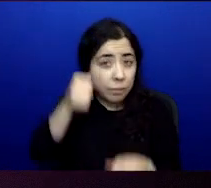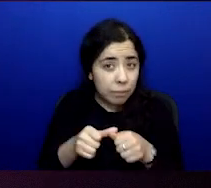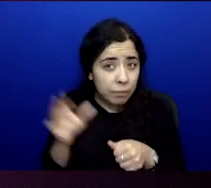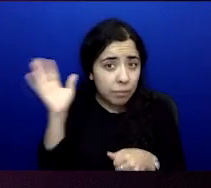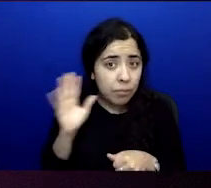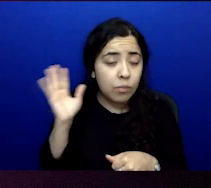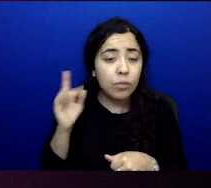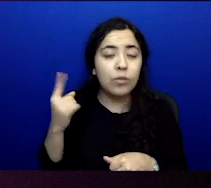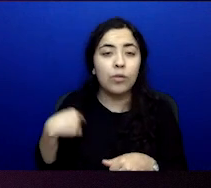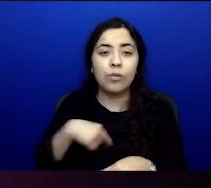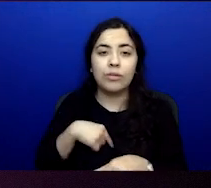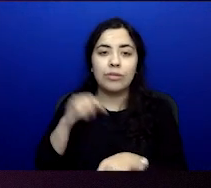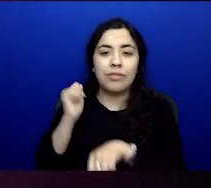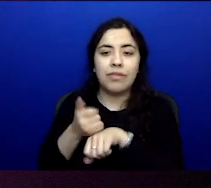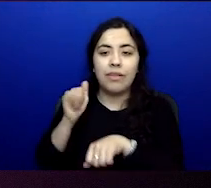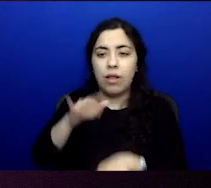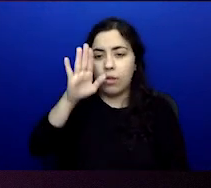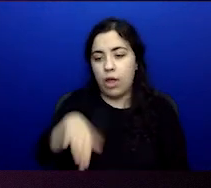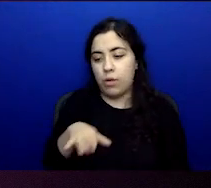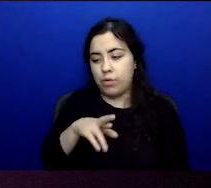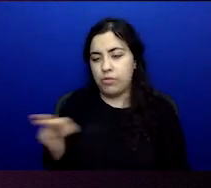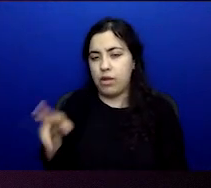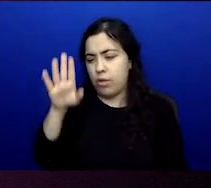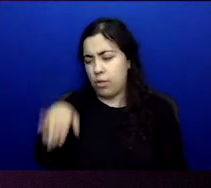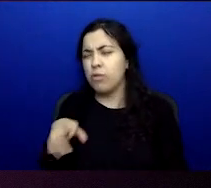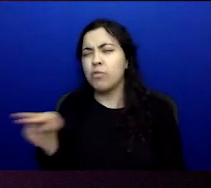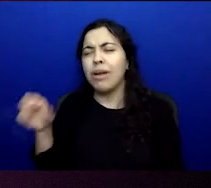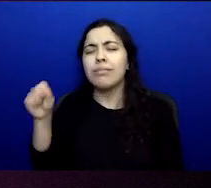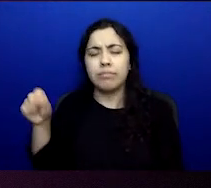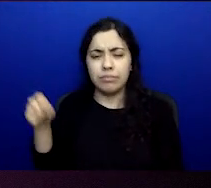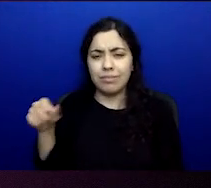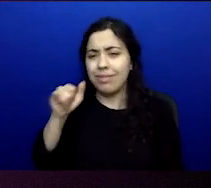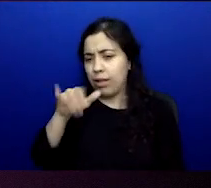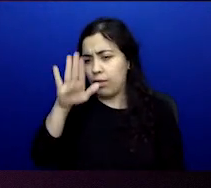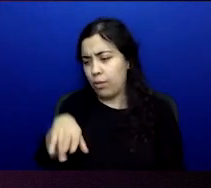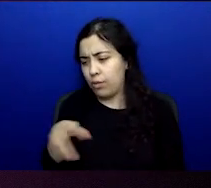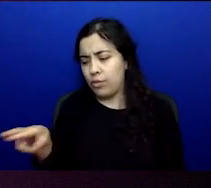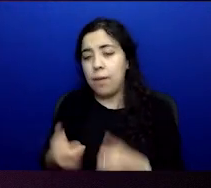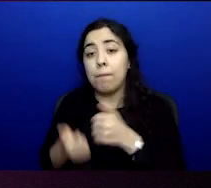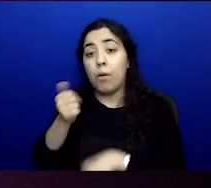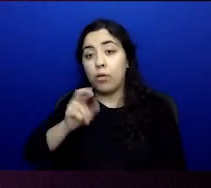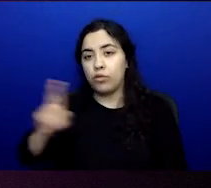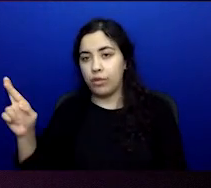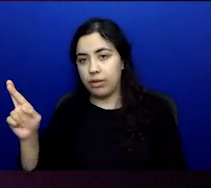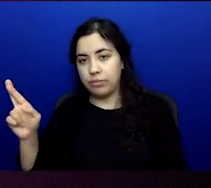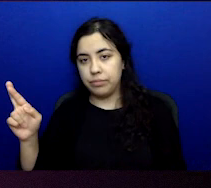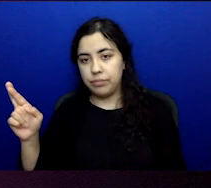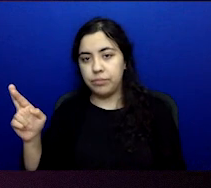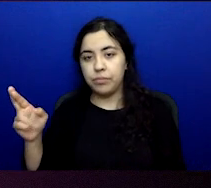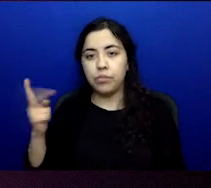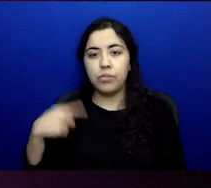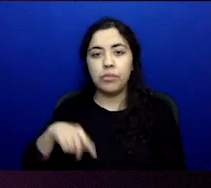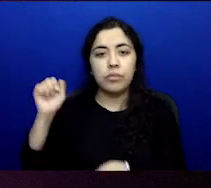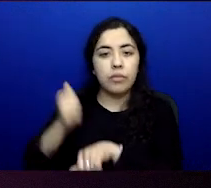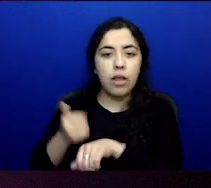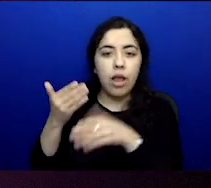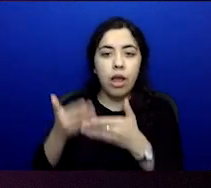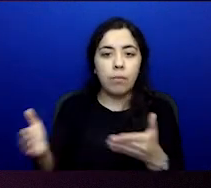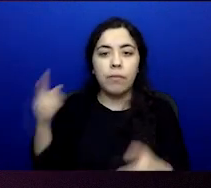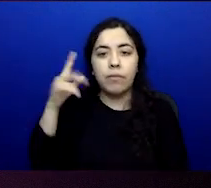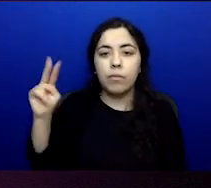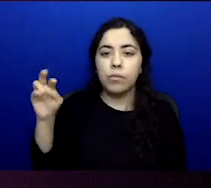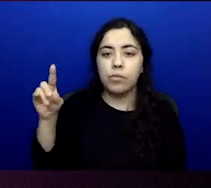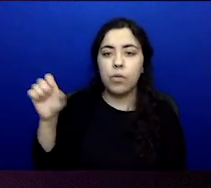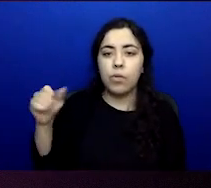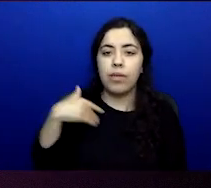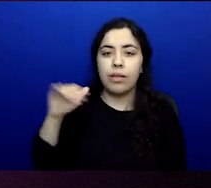in the on the most right, We have defined an object for each node that